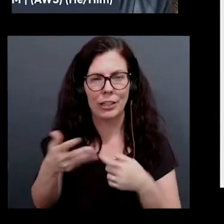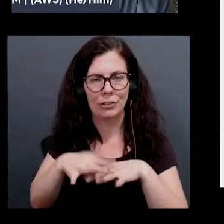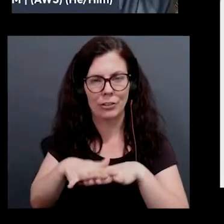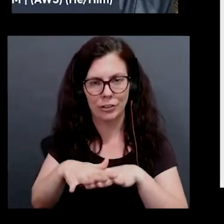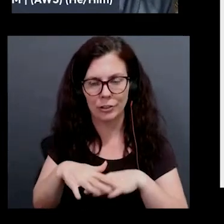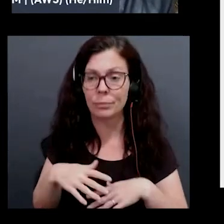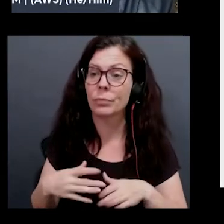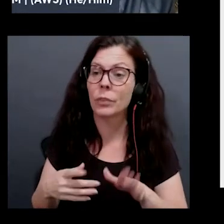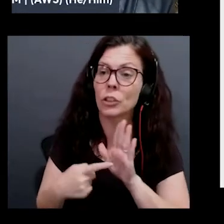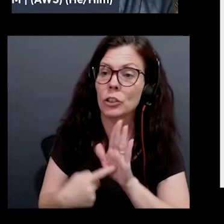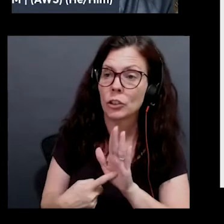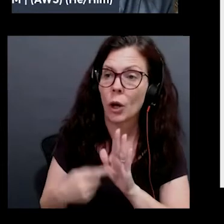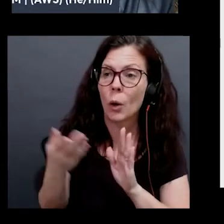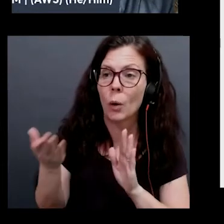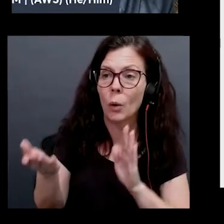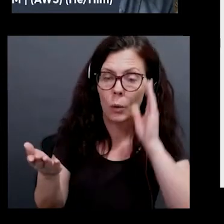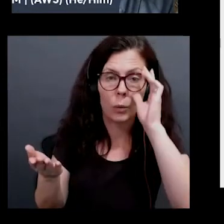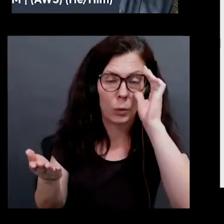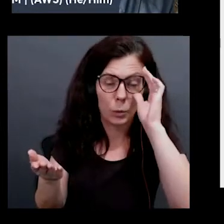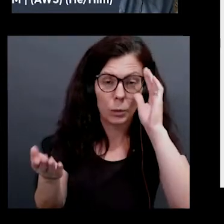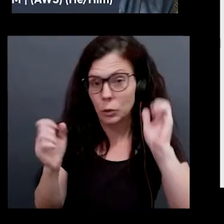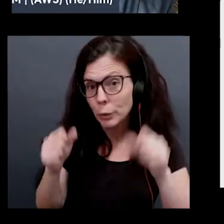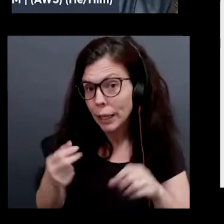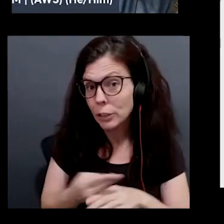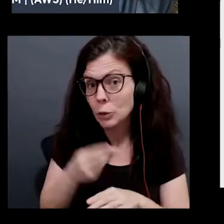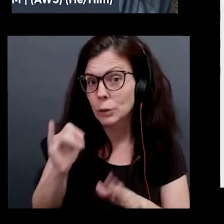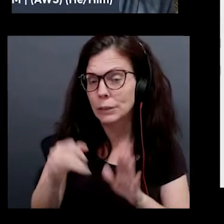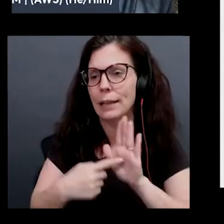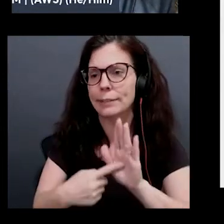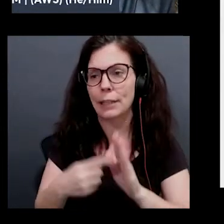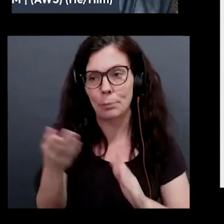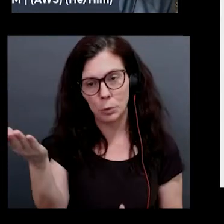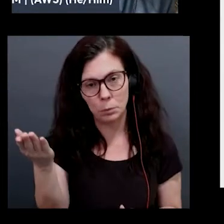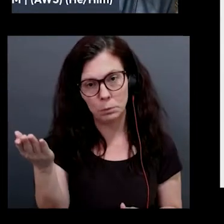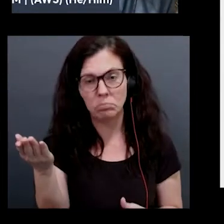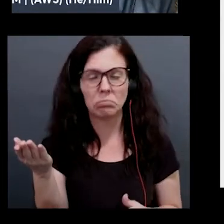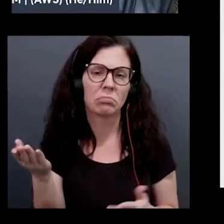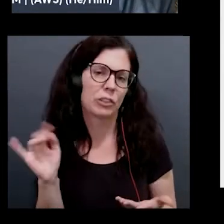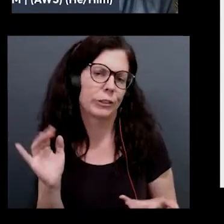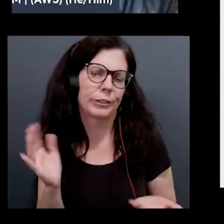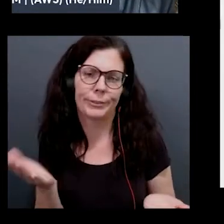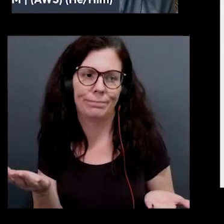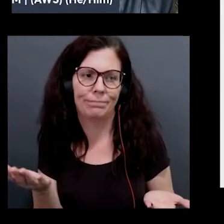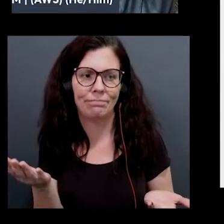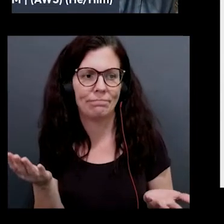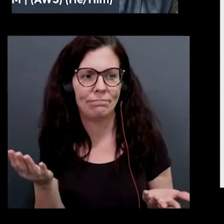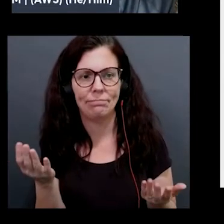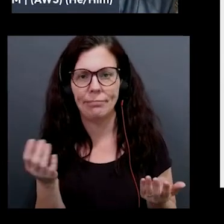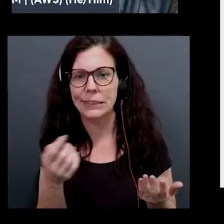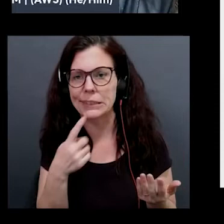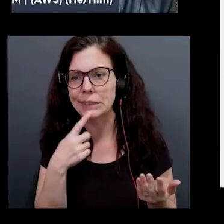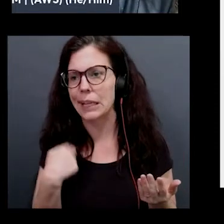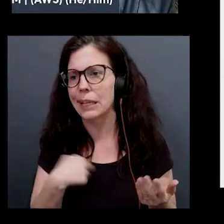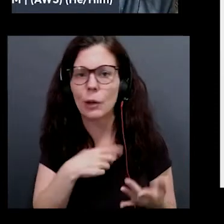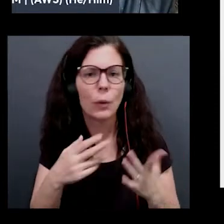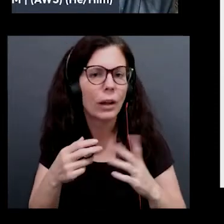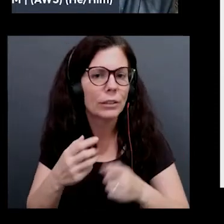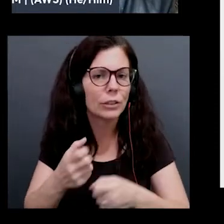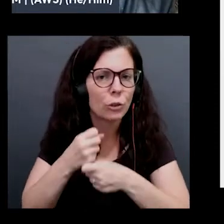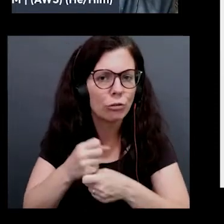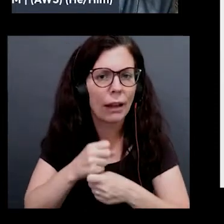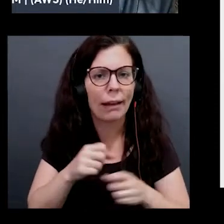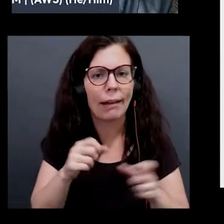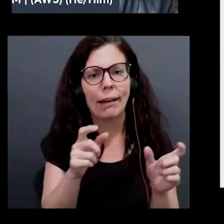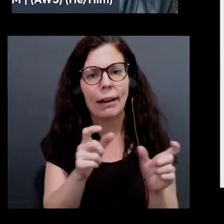you you can use the example like this, just saying we want to create an instance over in US